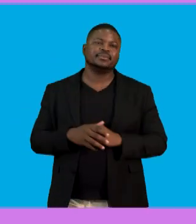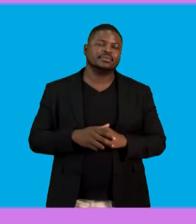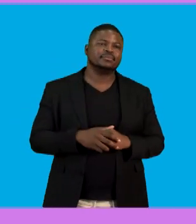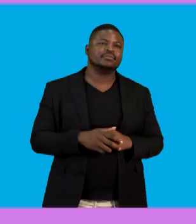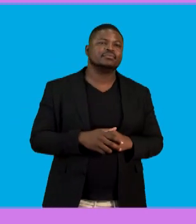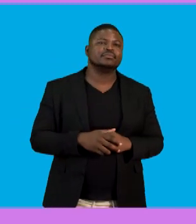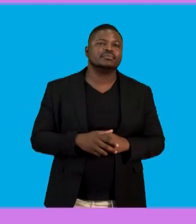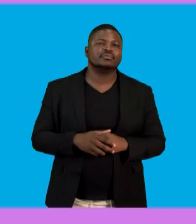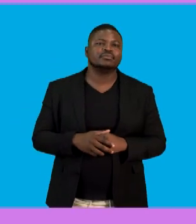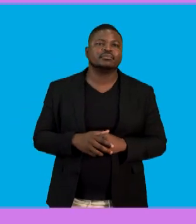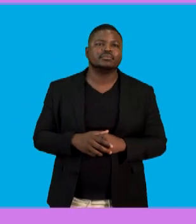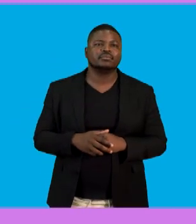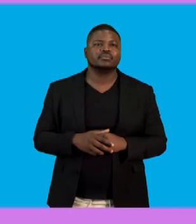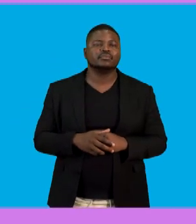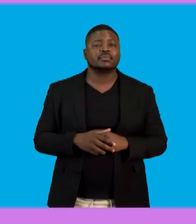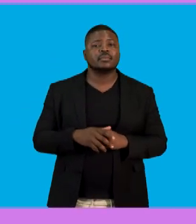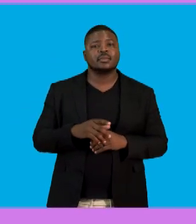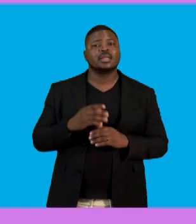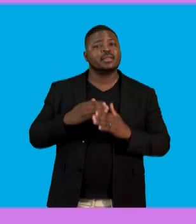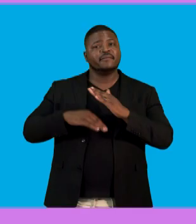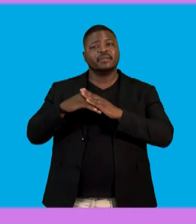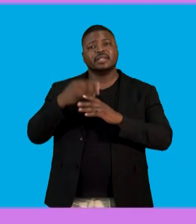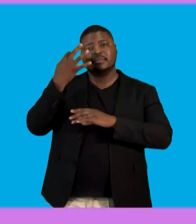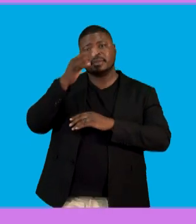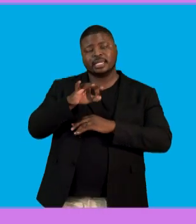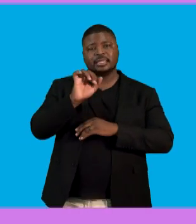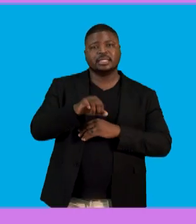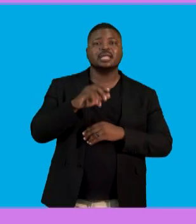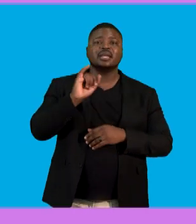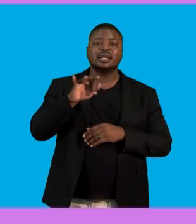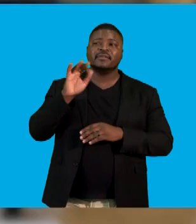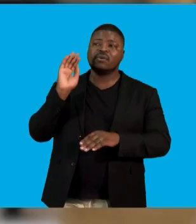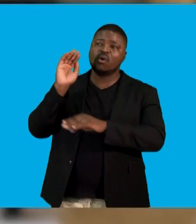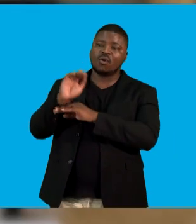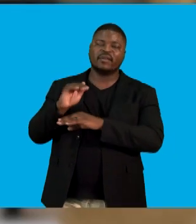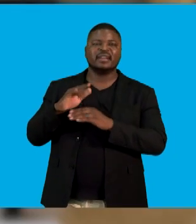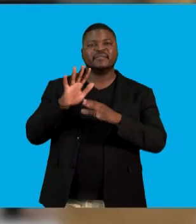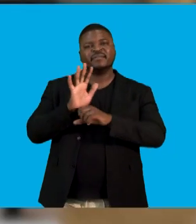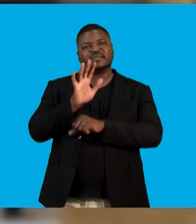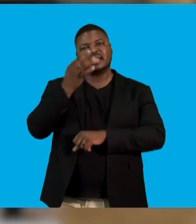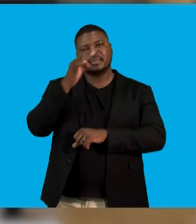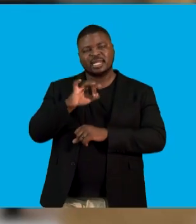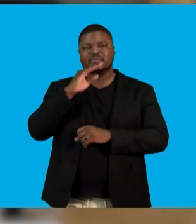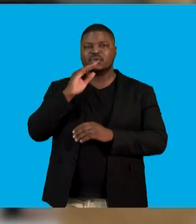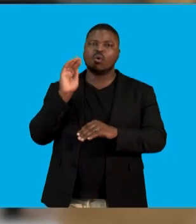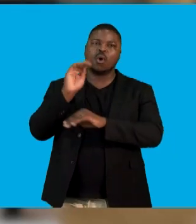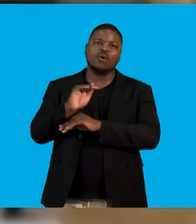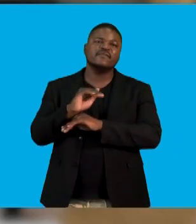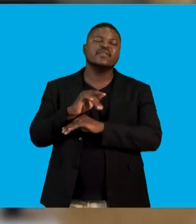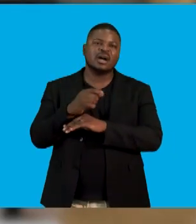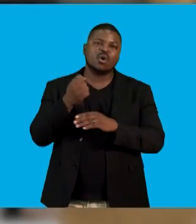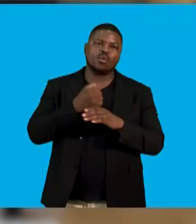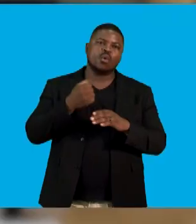have 15 minutes. If you cook it above 15 minutes, then it means you've overcooked the mixture and probably have killed some of